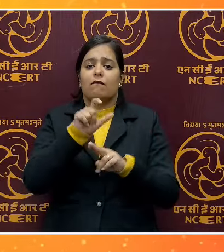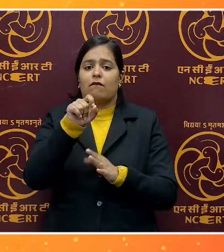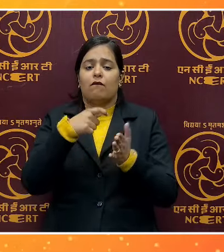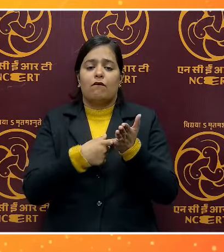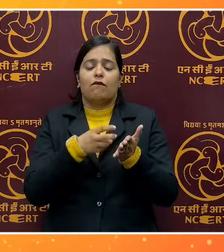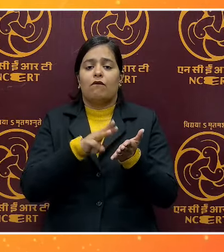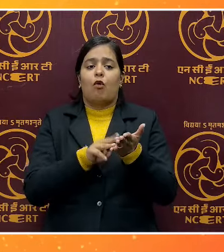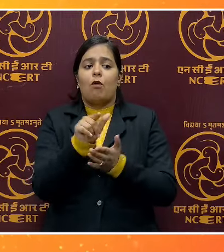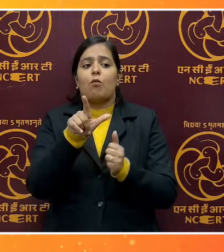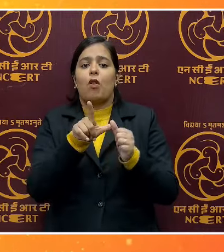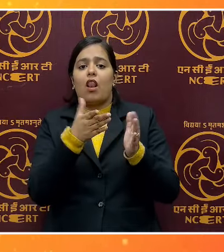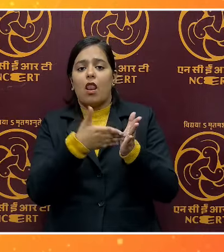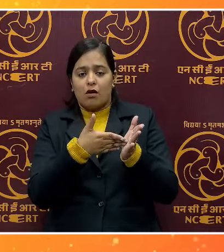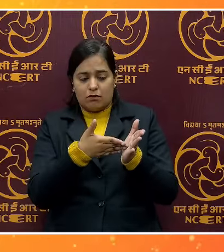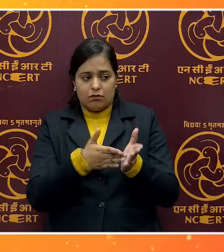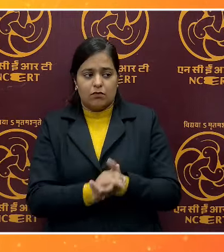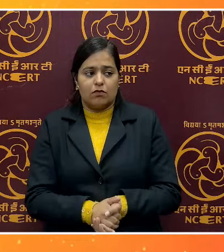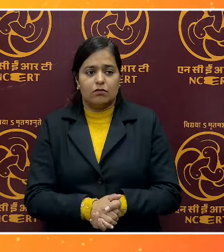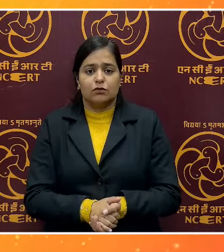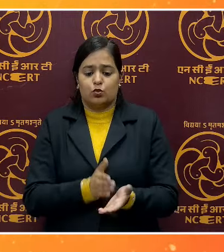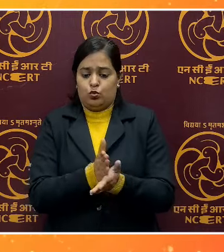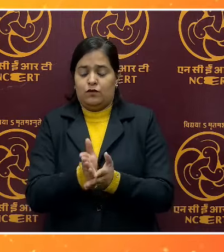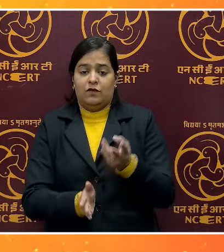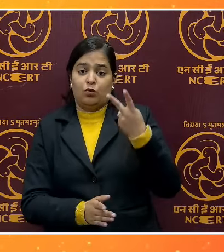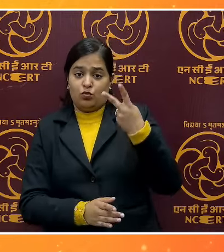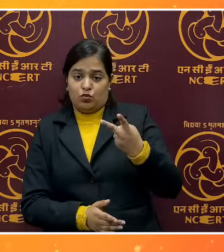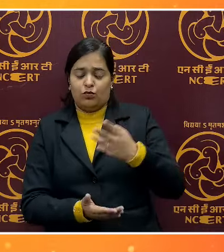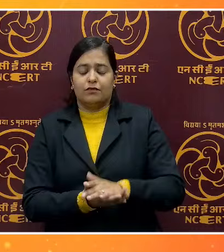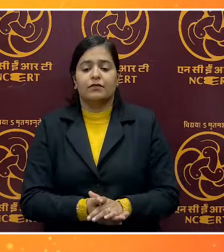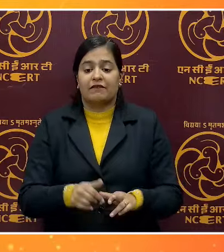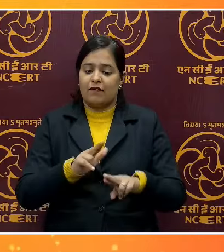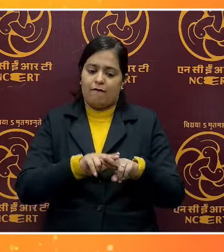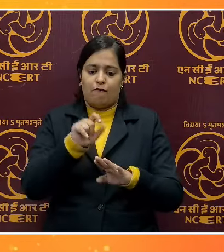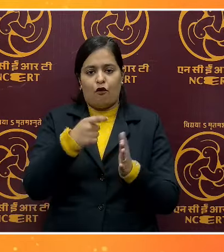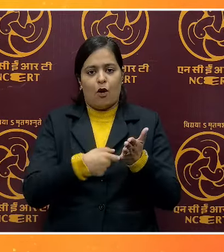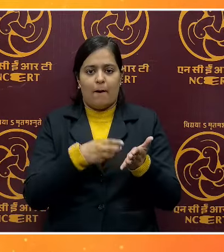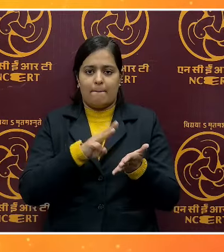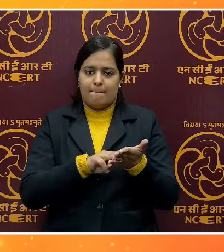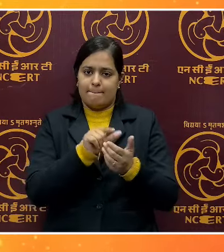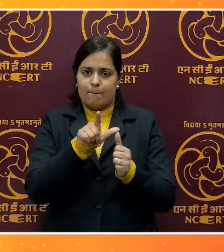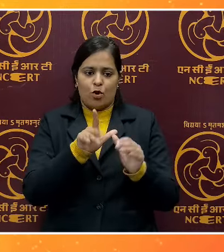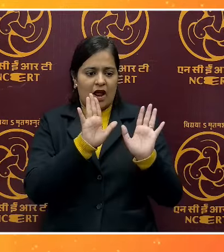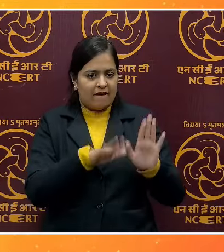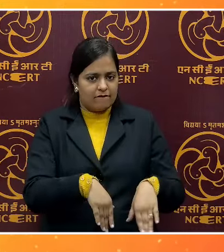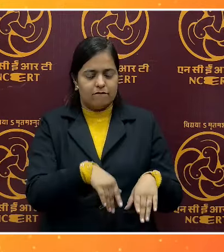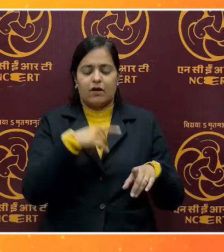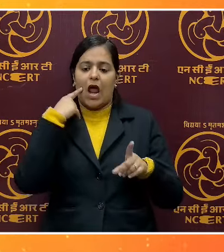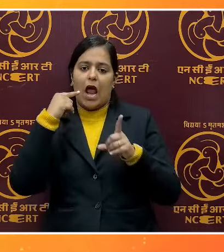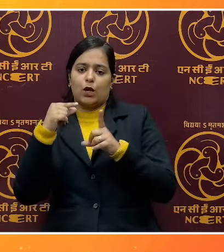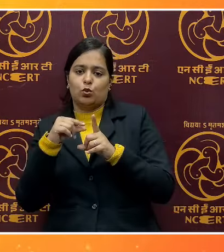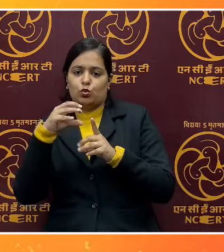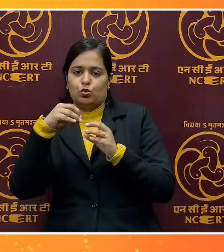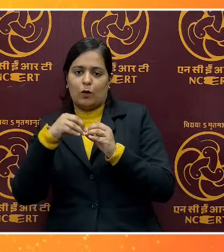are two things. If the formula will given, we have to write the IUPAC